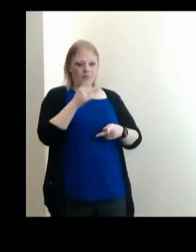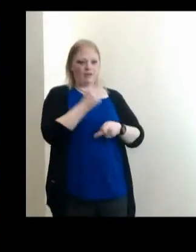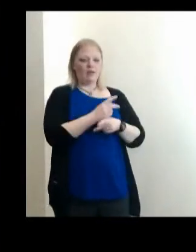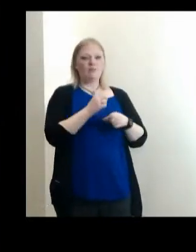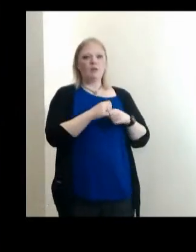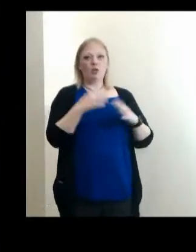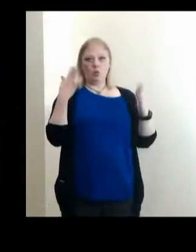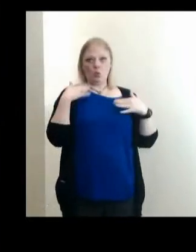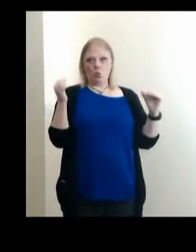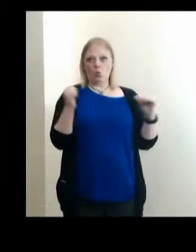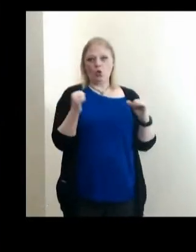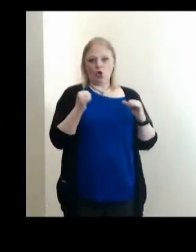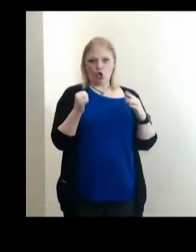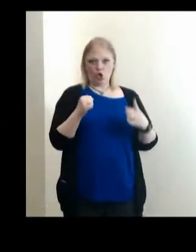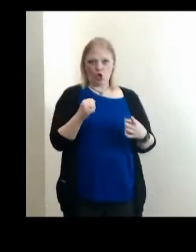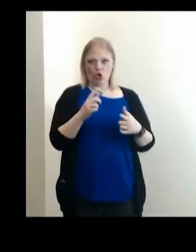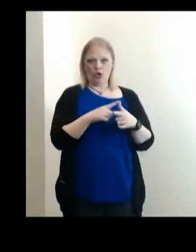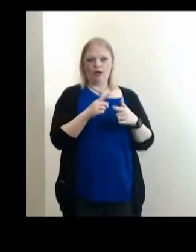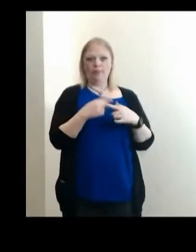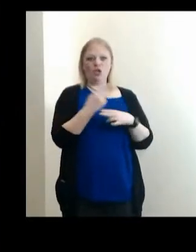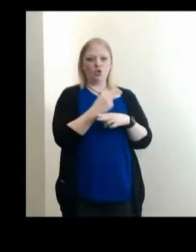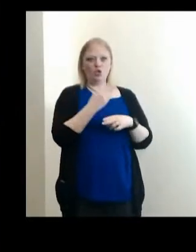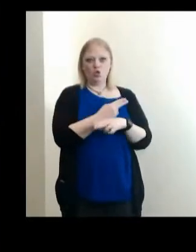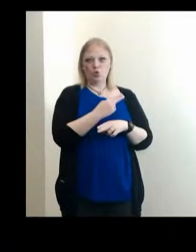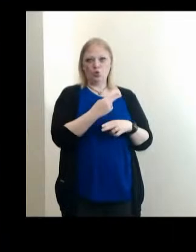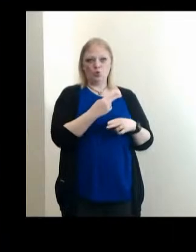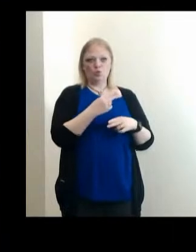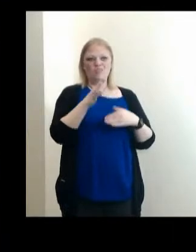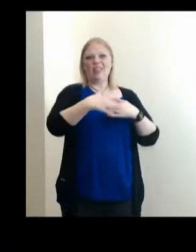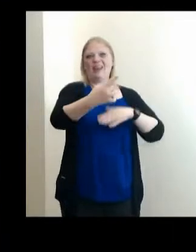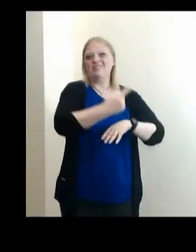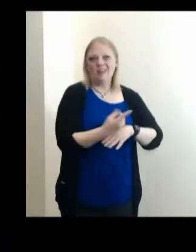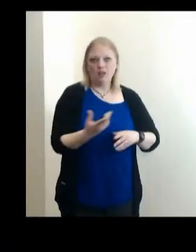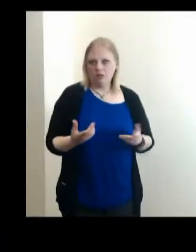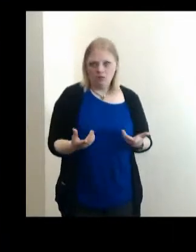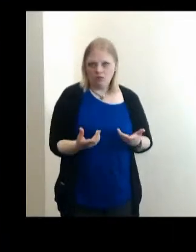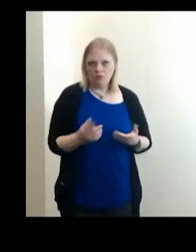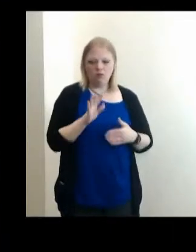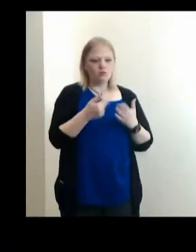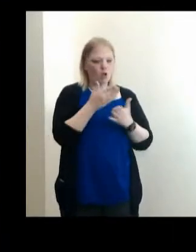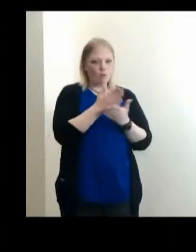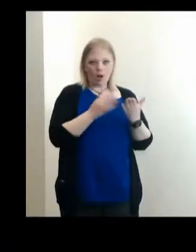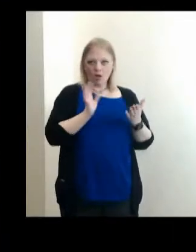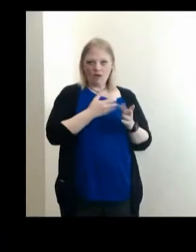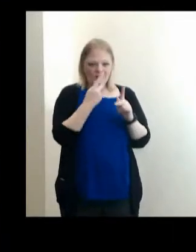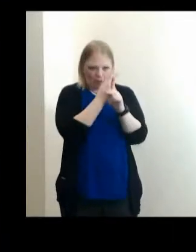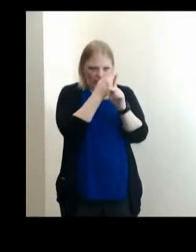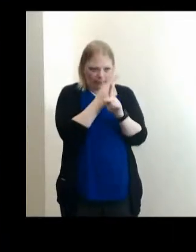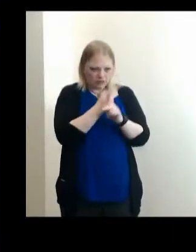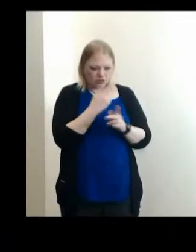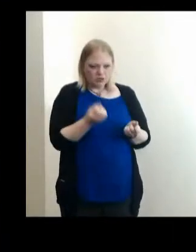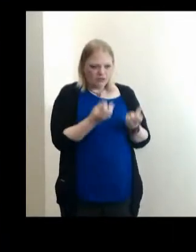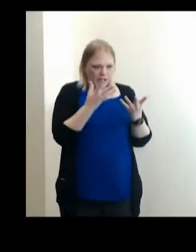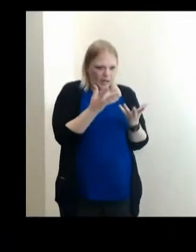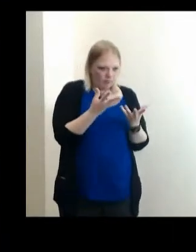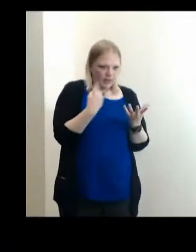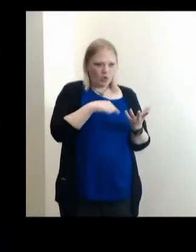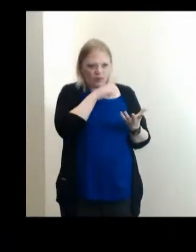cooler, and they just need to be used basically the next day. So it's all part of our calculation of how many doses we need at any